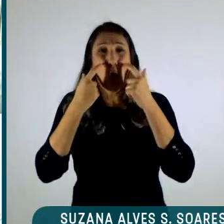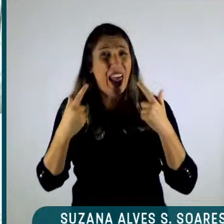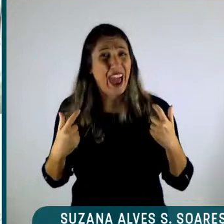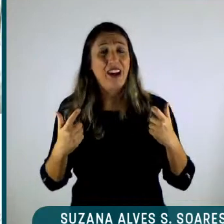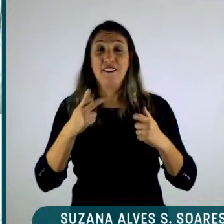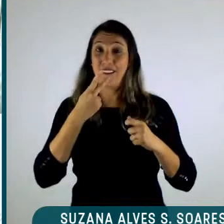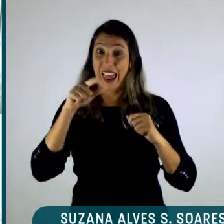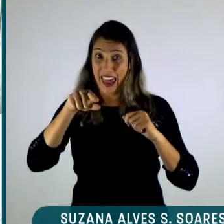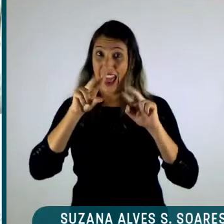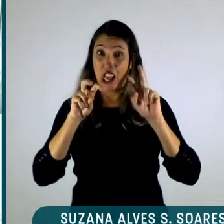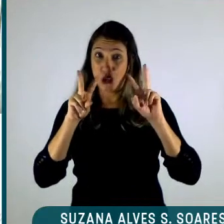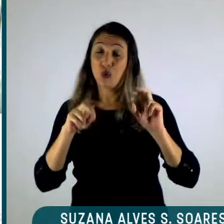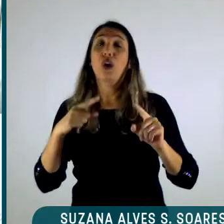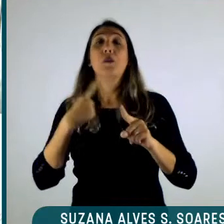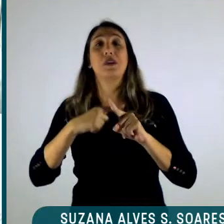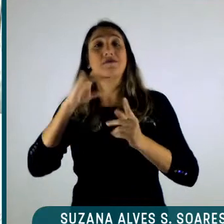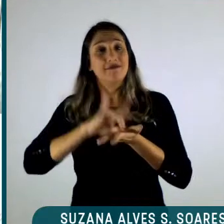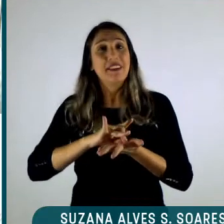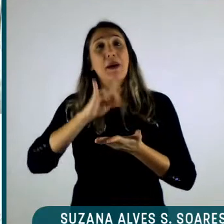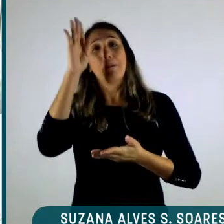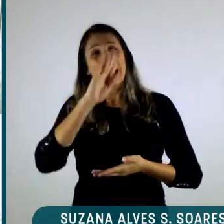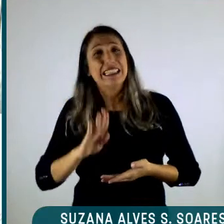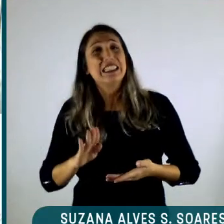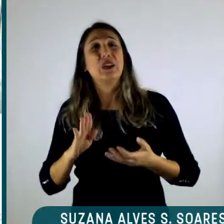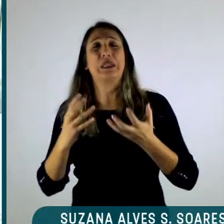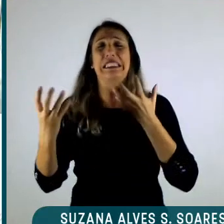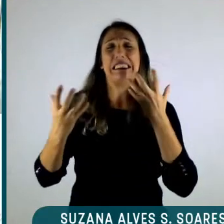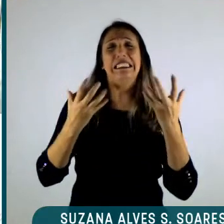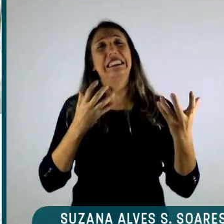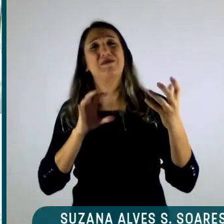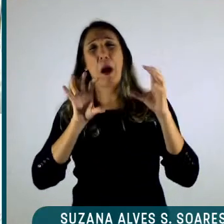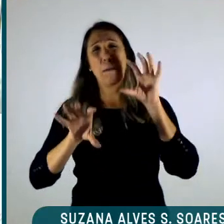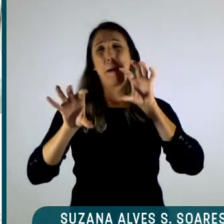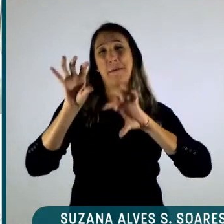We feel like crying when we talk about it, because in fact Brazil,